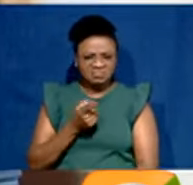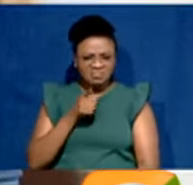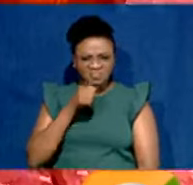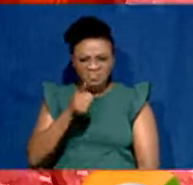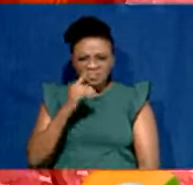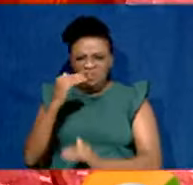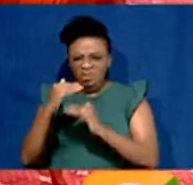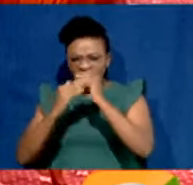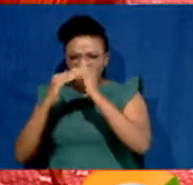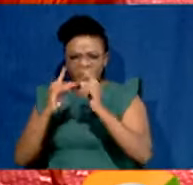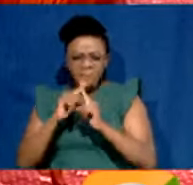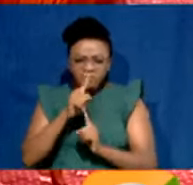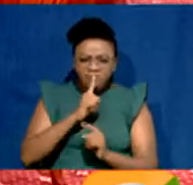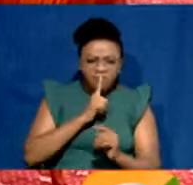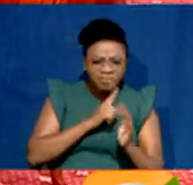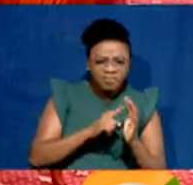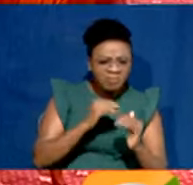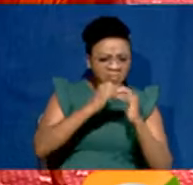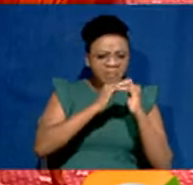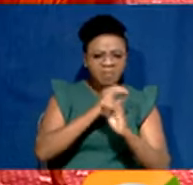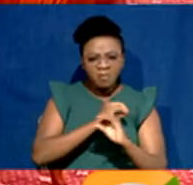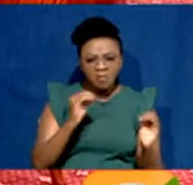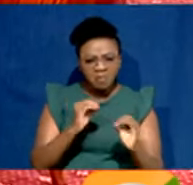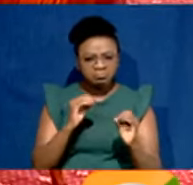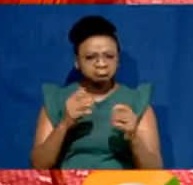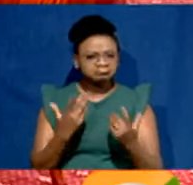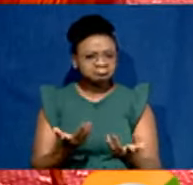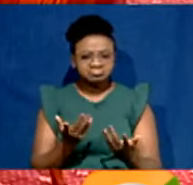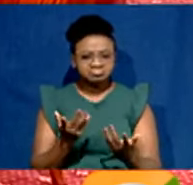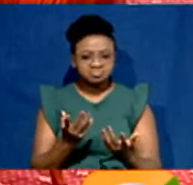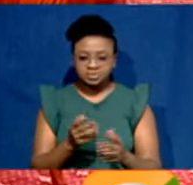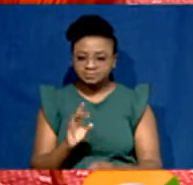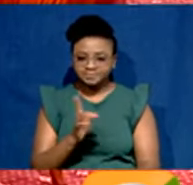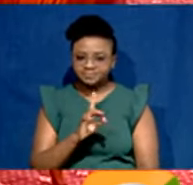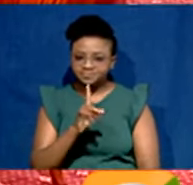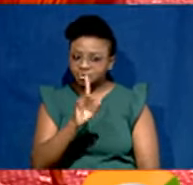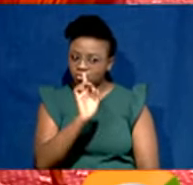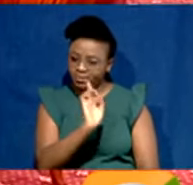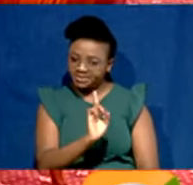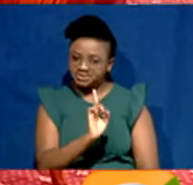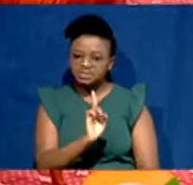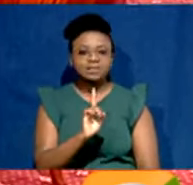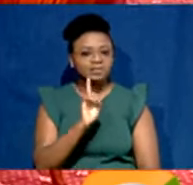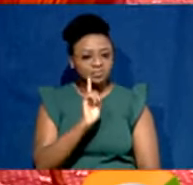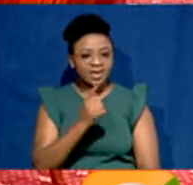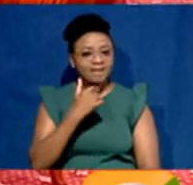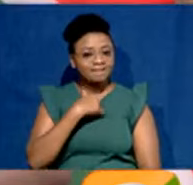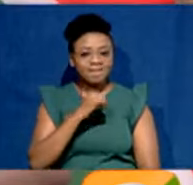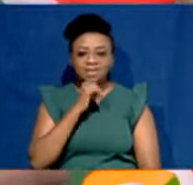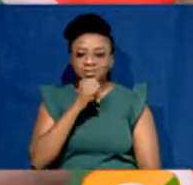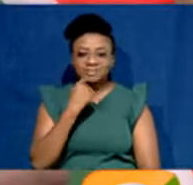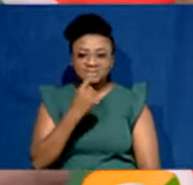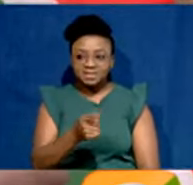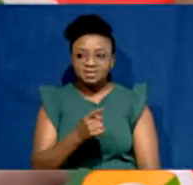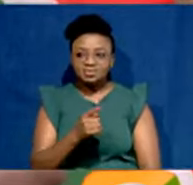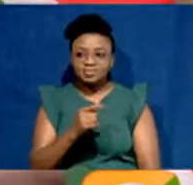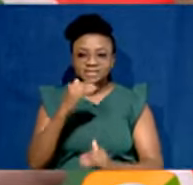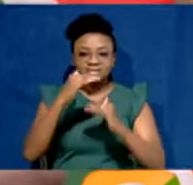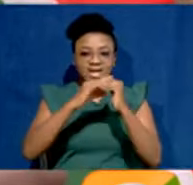a cap, we have had the experience of rates being proposed. Just hold on. I didn't tell you that there will be no cap. I told